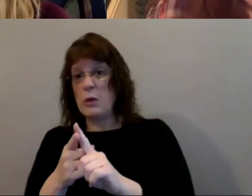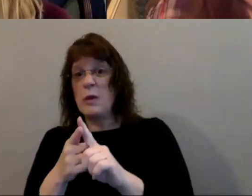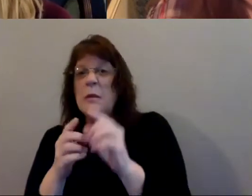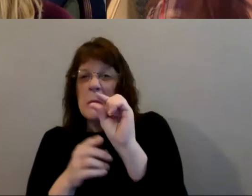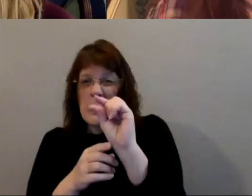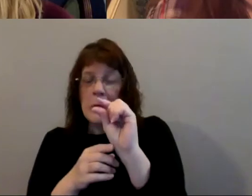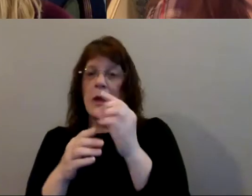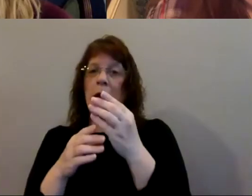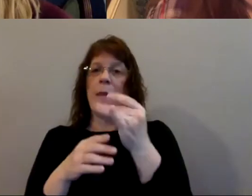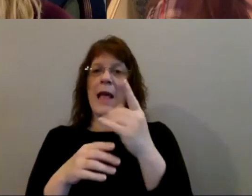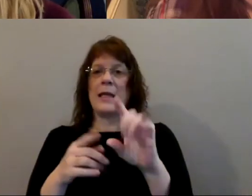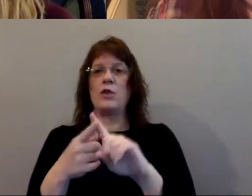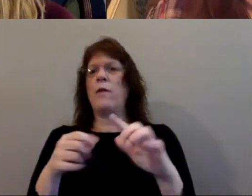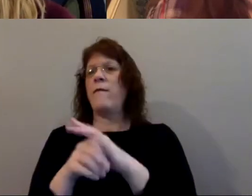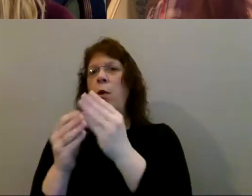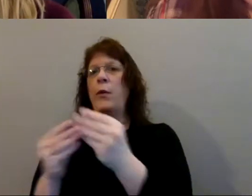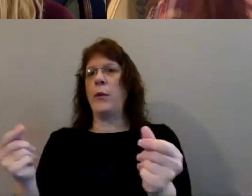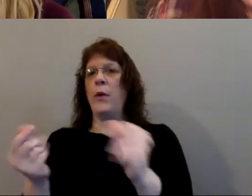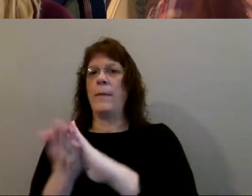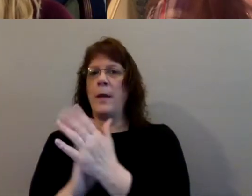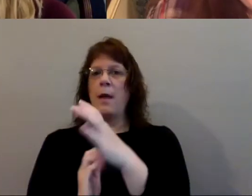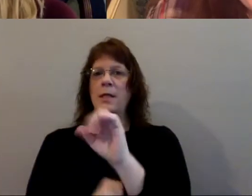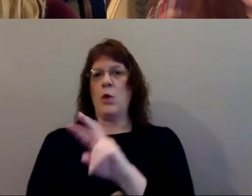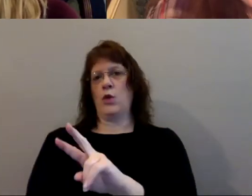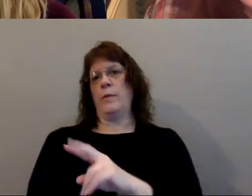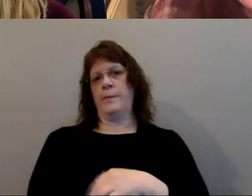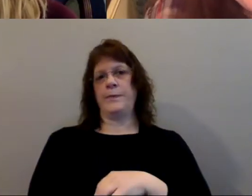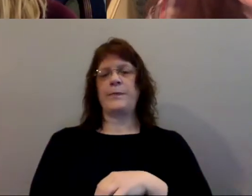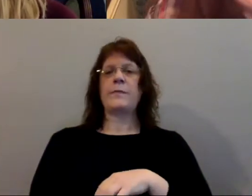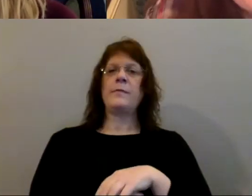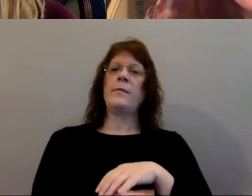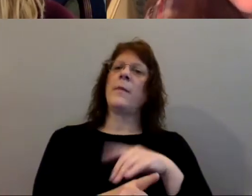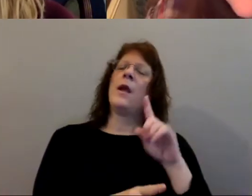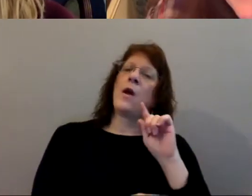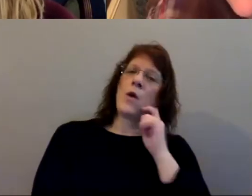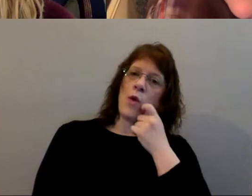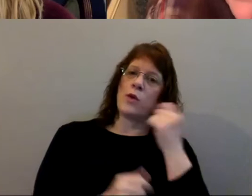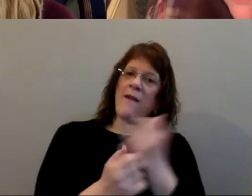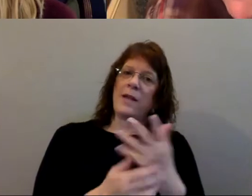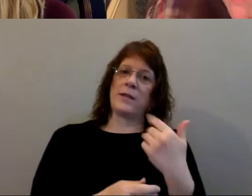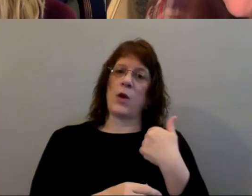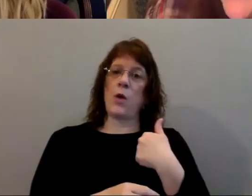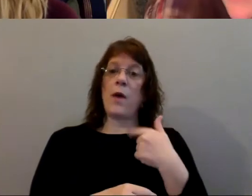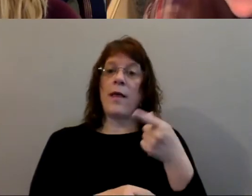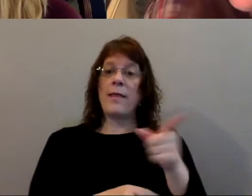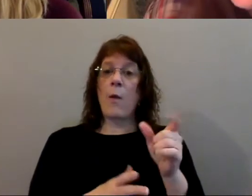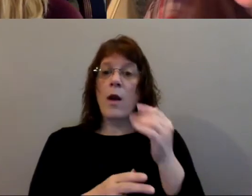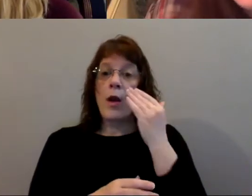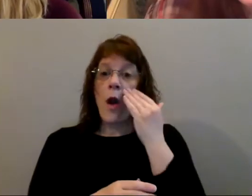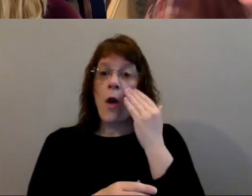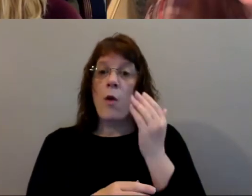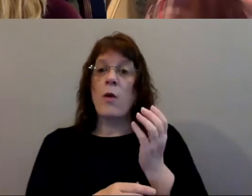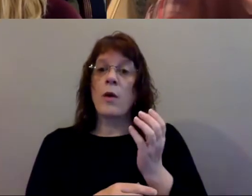just fully going away to CO2. Cool. So Earth Day Network are our partners for today, and they want to know how has